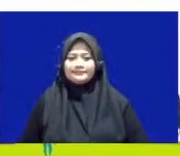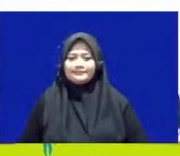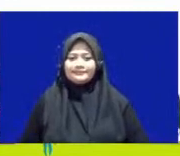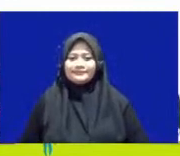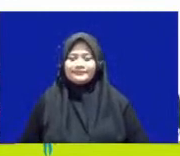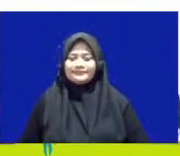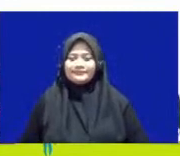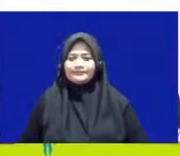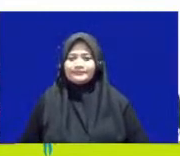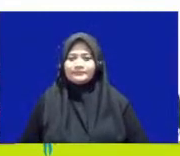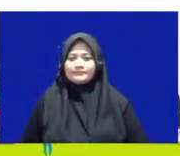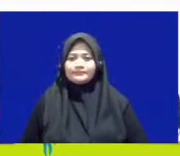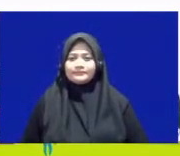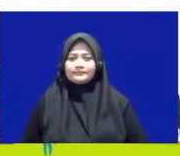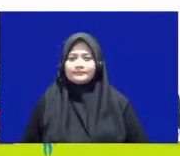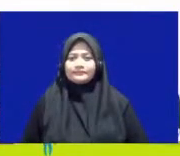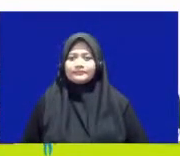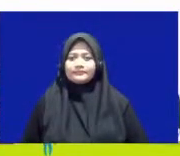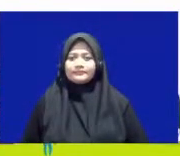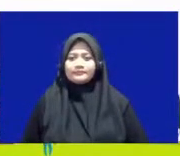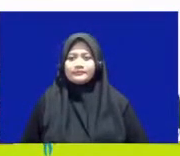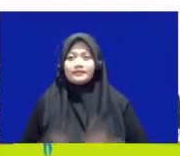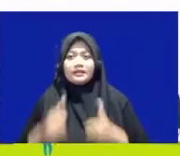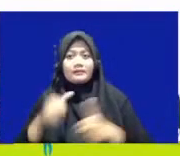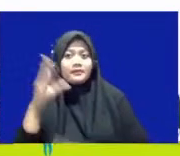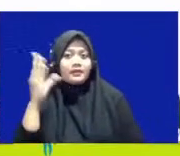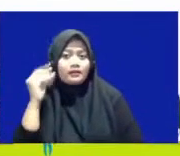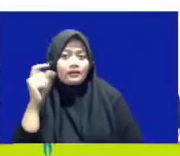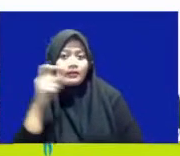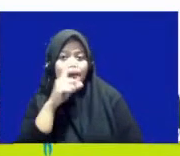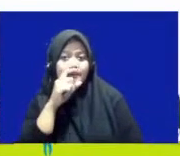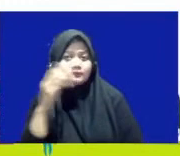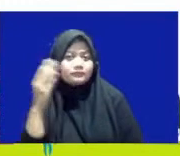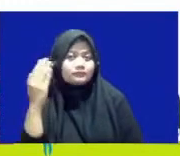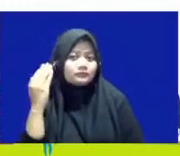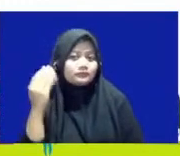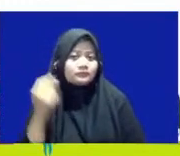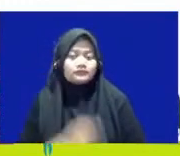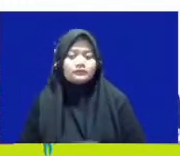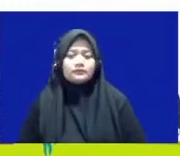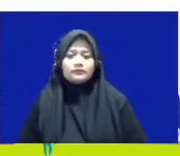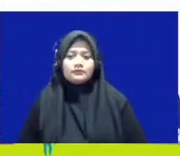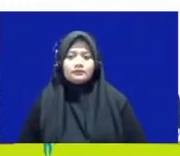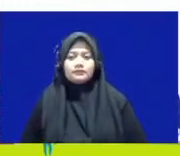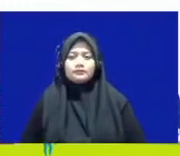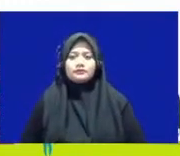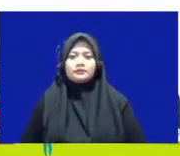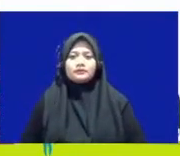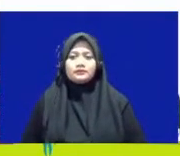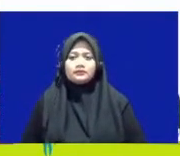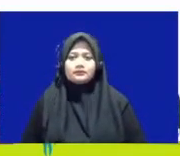Can you hear us? Yes, loud and clear. Yes.